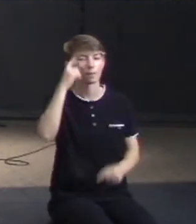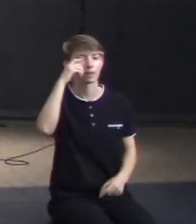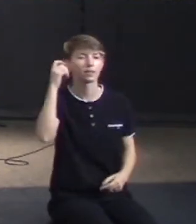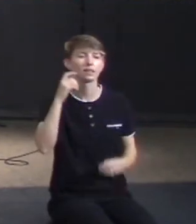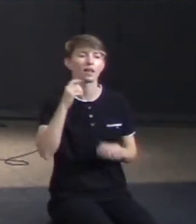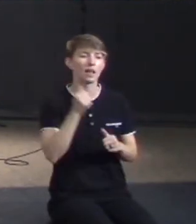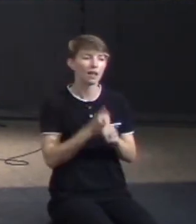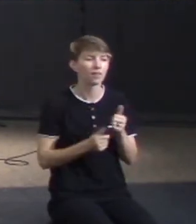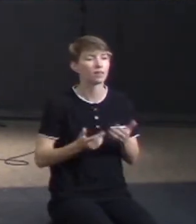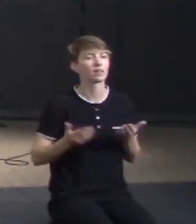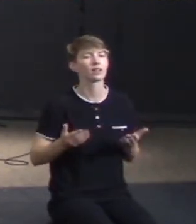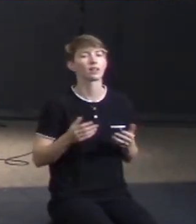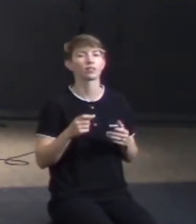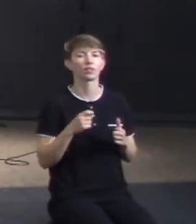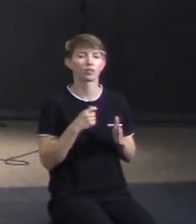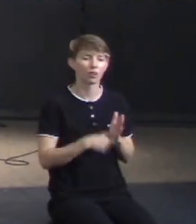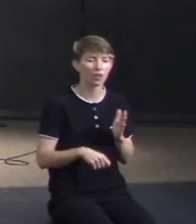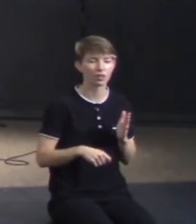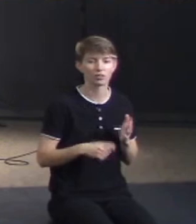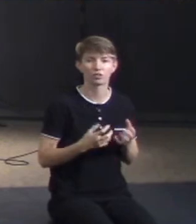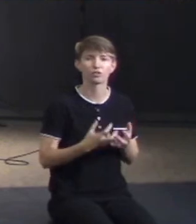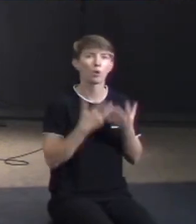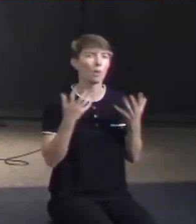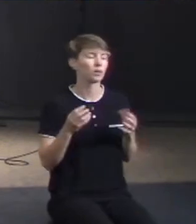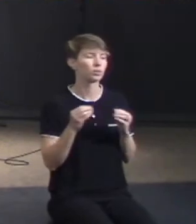The rich are going to be there